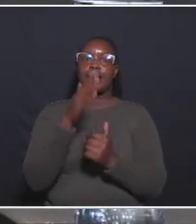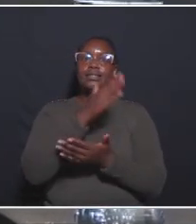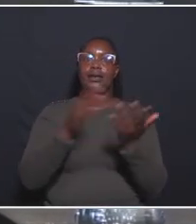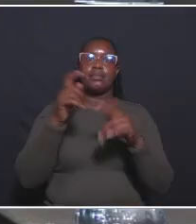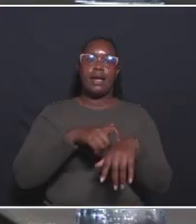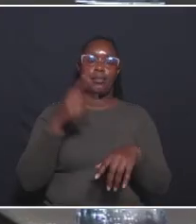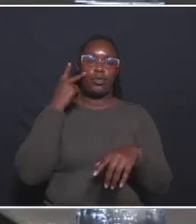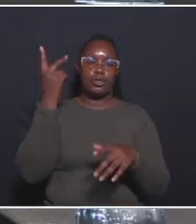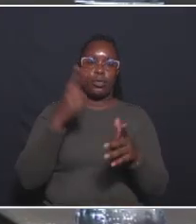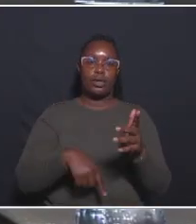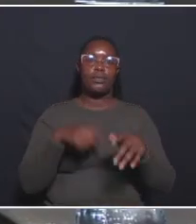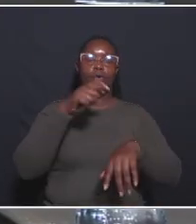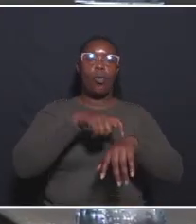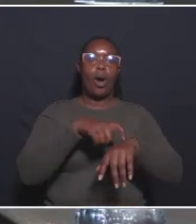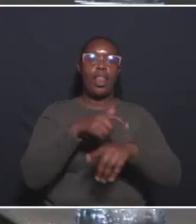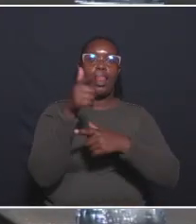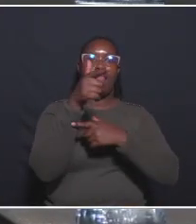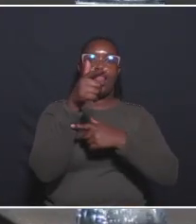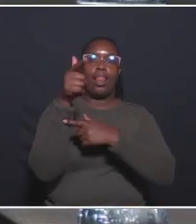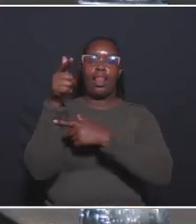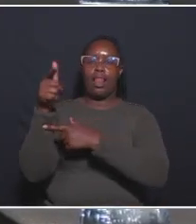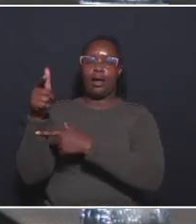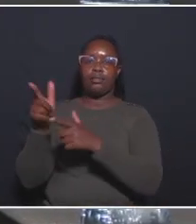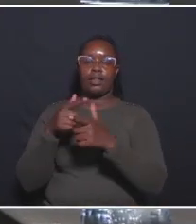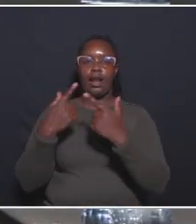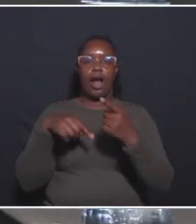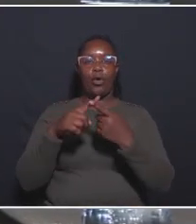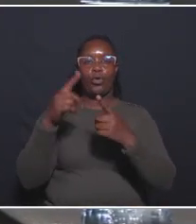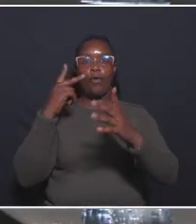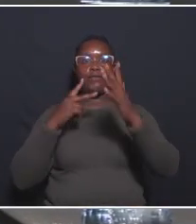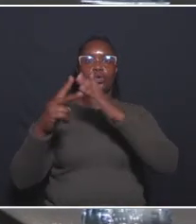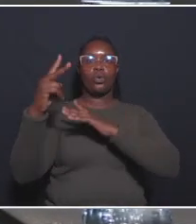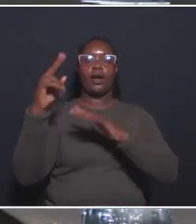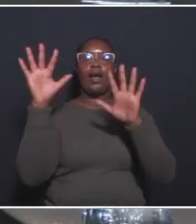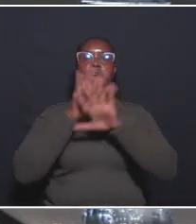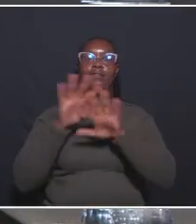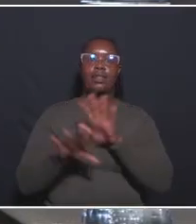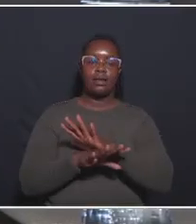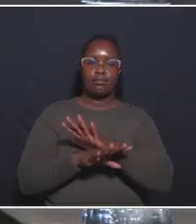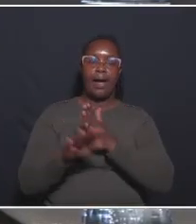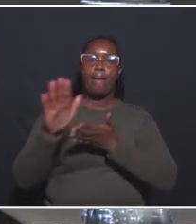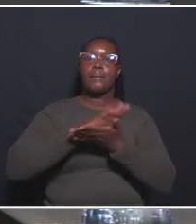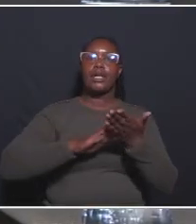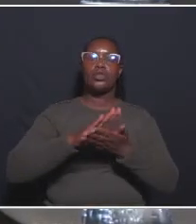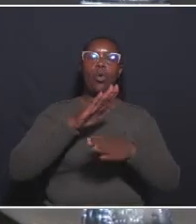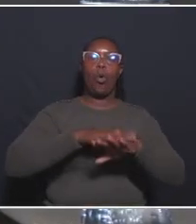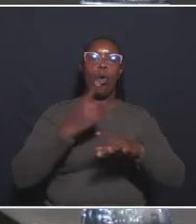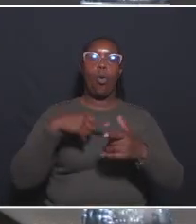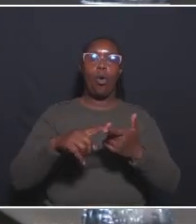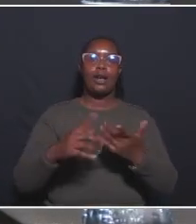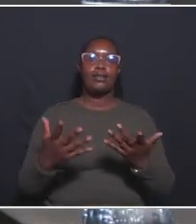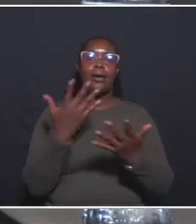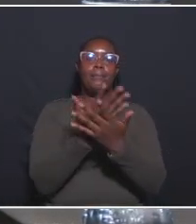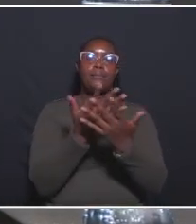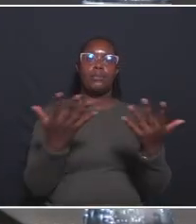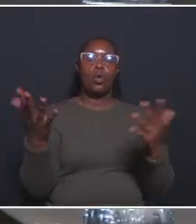shots or the way you envisioned everything based on the aesthetics of the shot and the